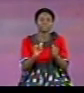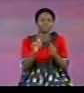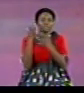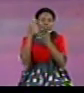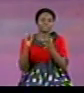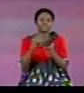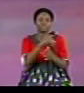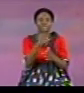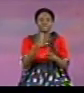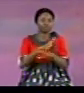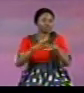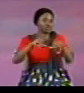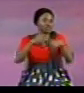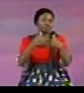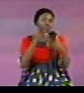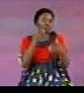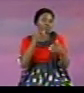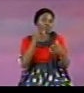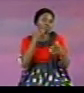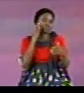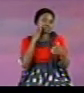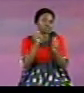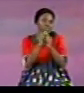without sharing your testimony.